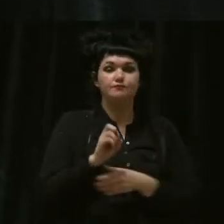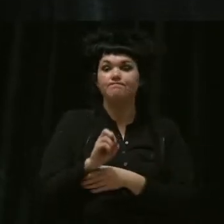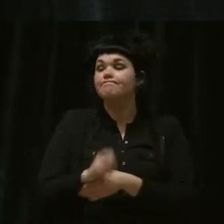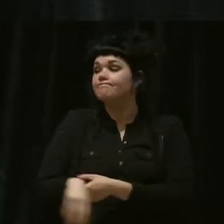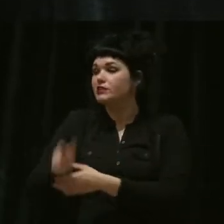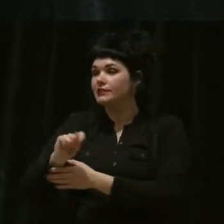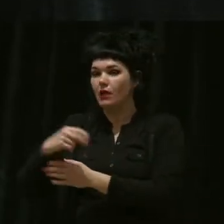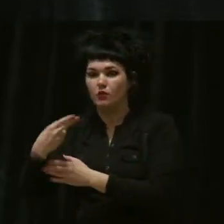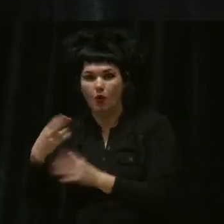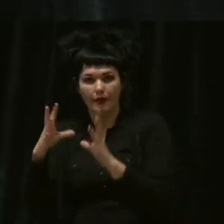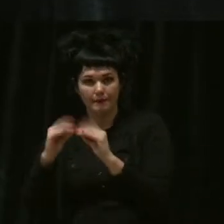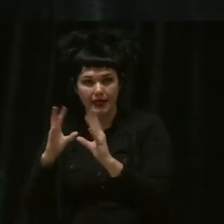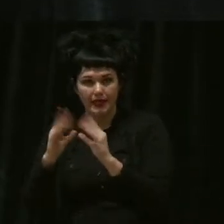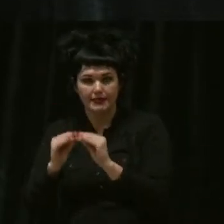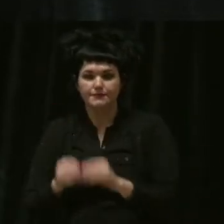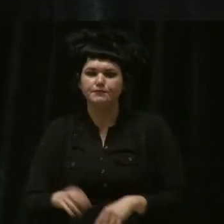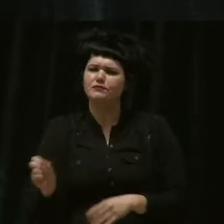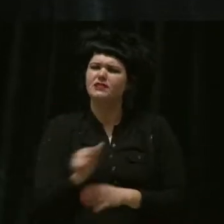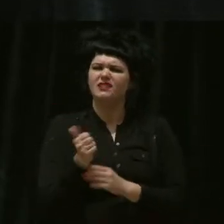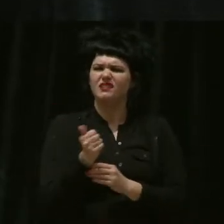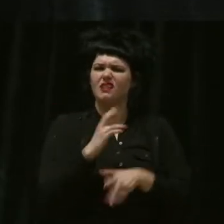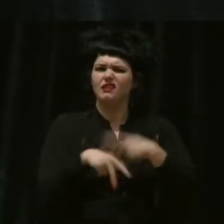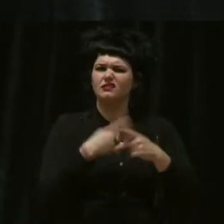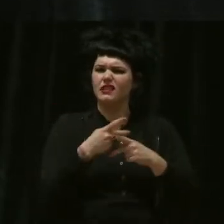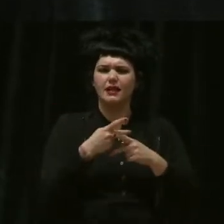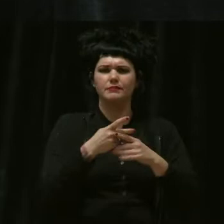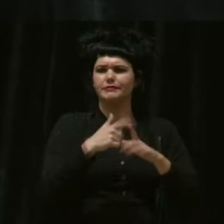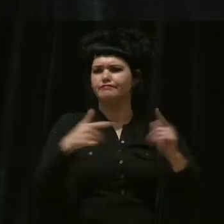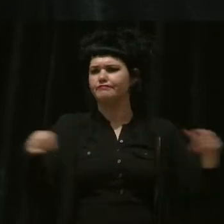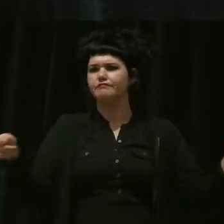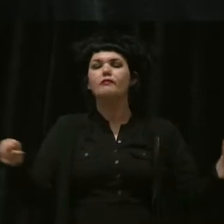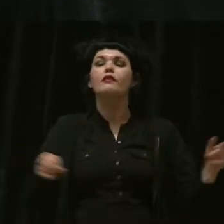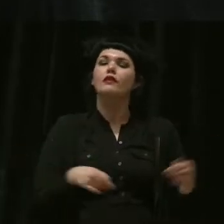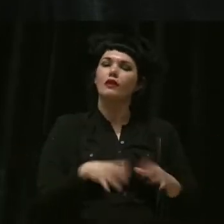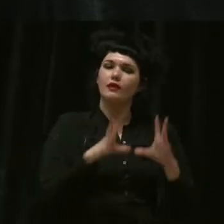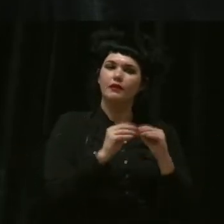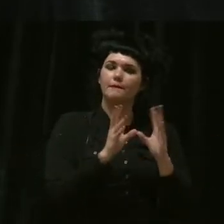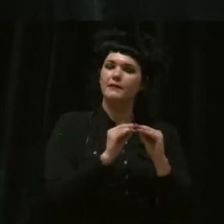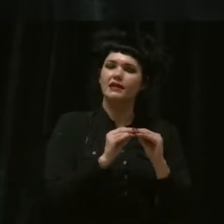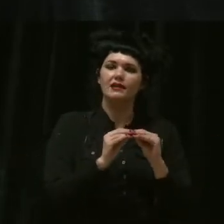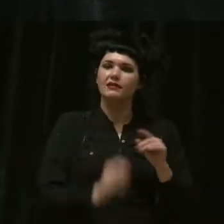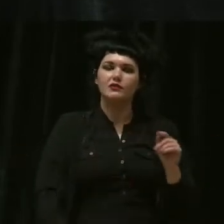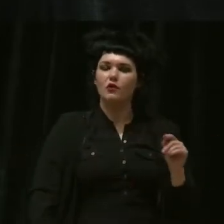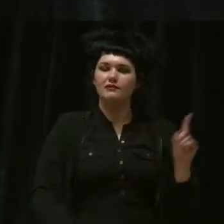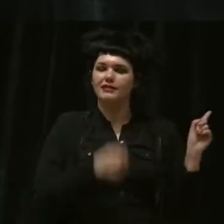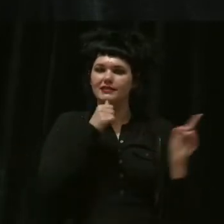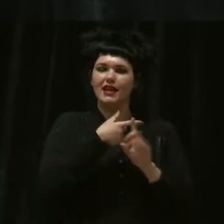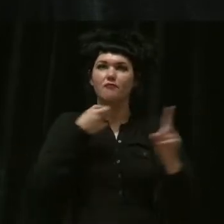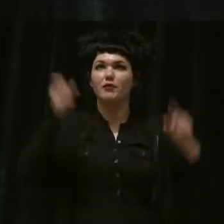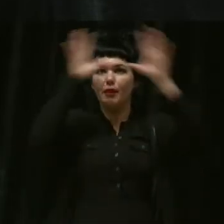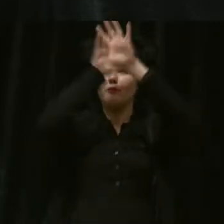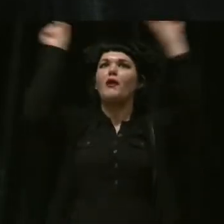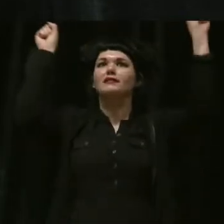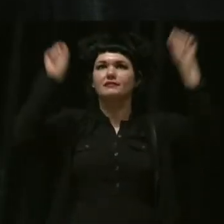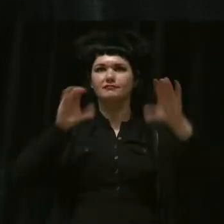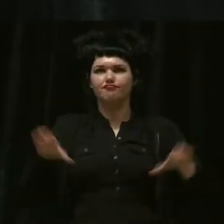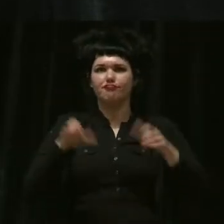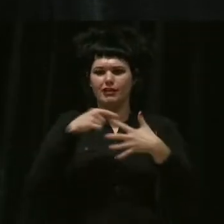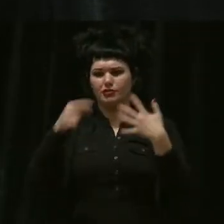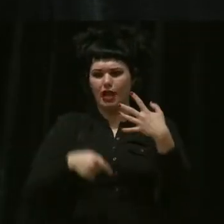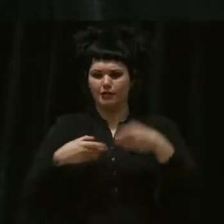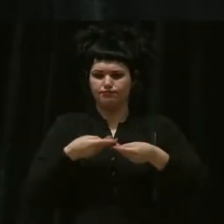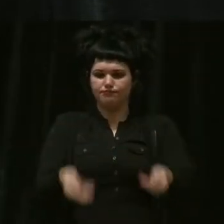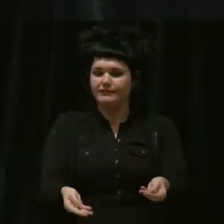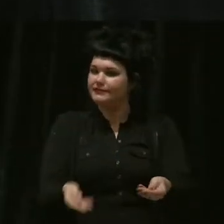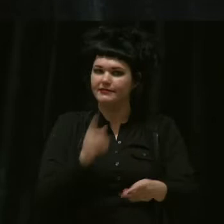meetings, and other types of meetings. So these are not the president's action items. These are definitely not